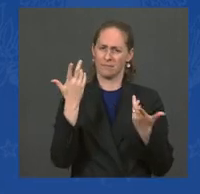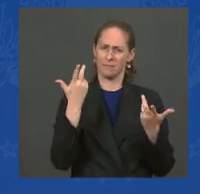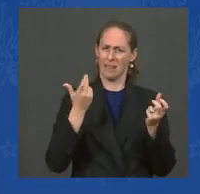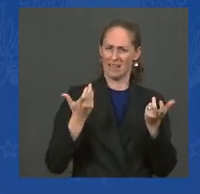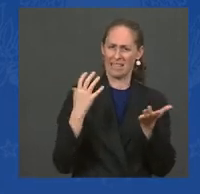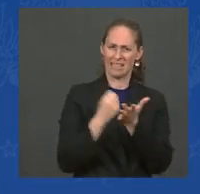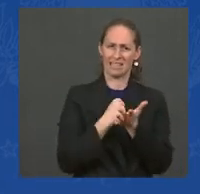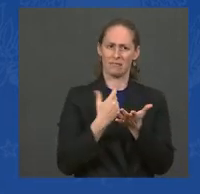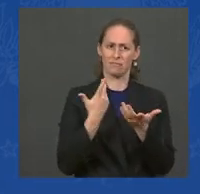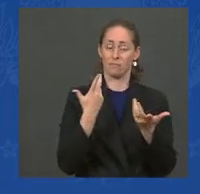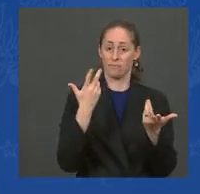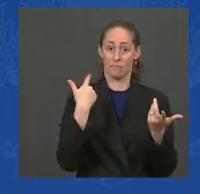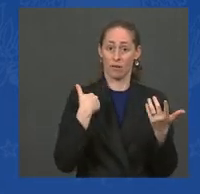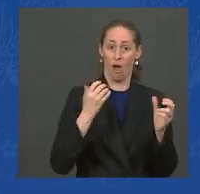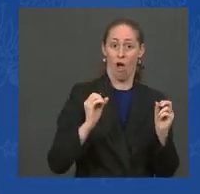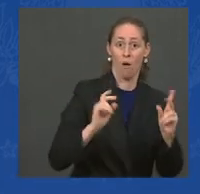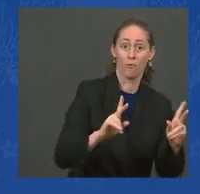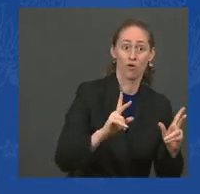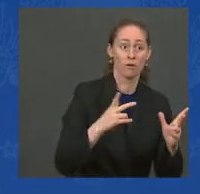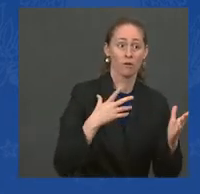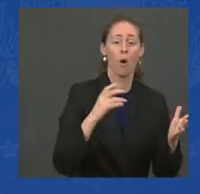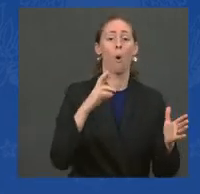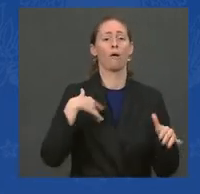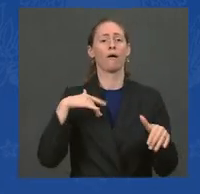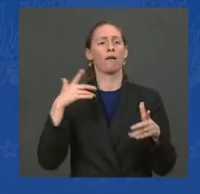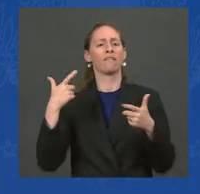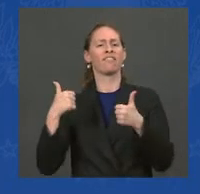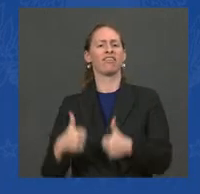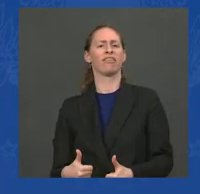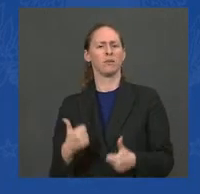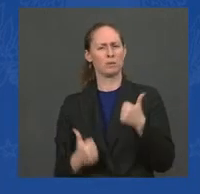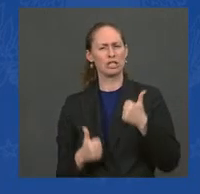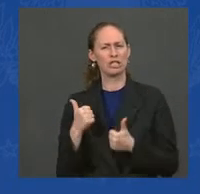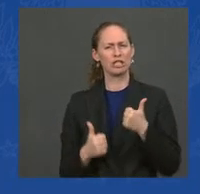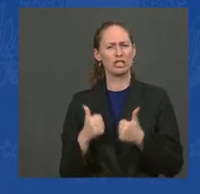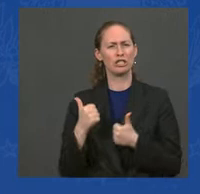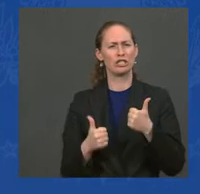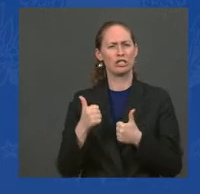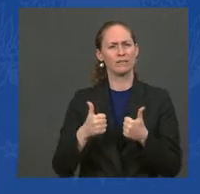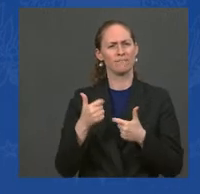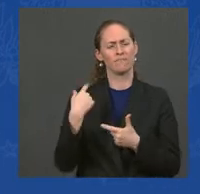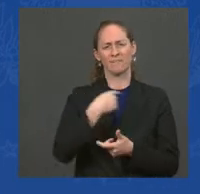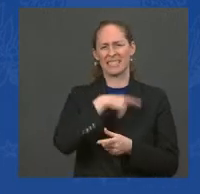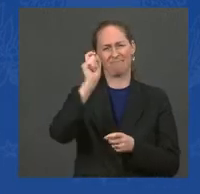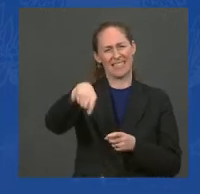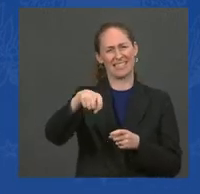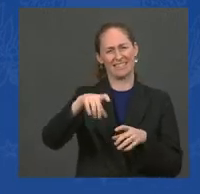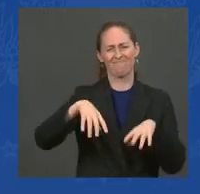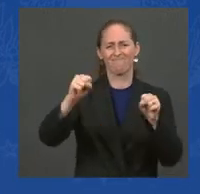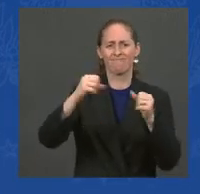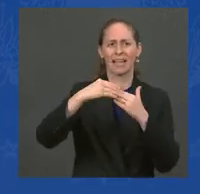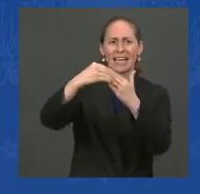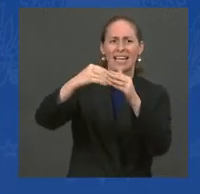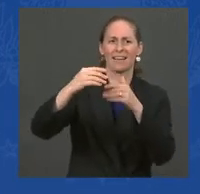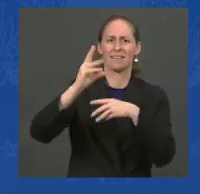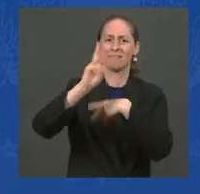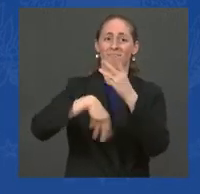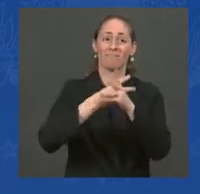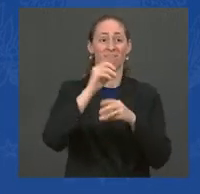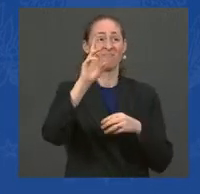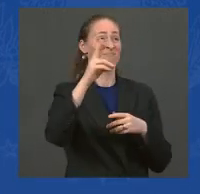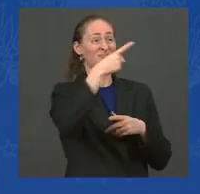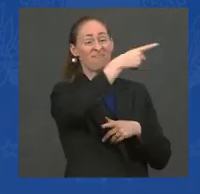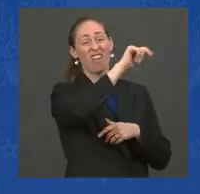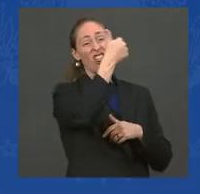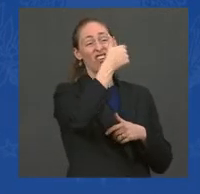decay. They're about leading the world, or whether we're going to let the world pass us by. The